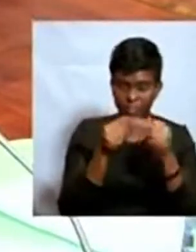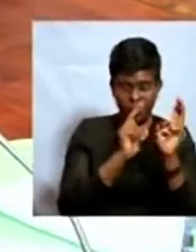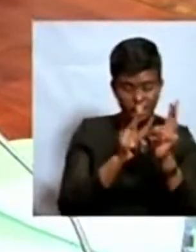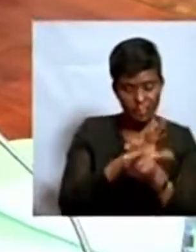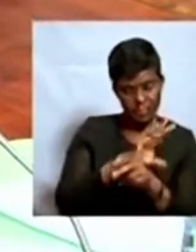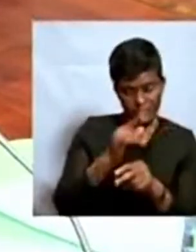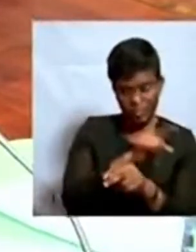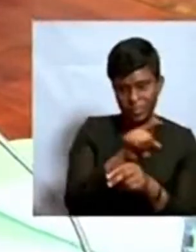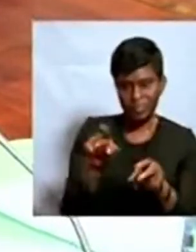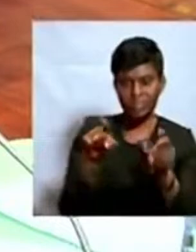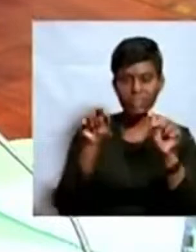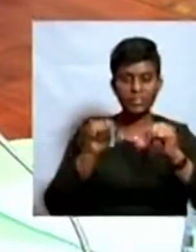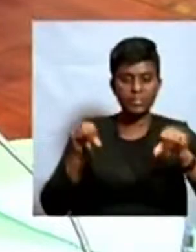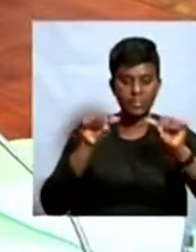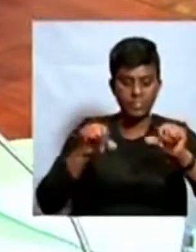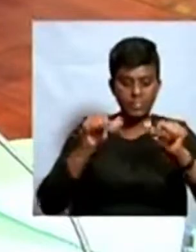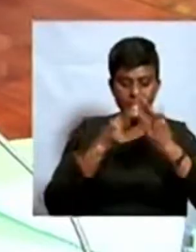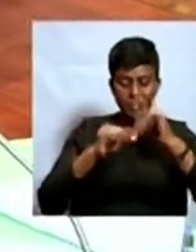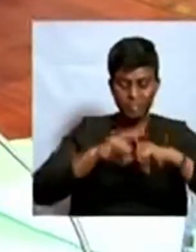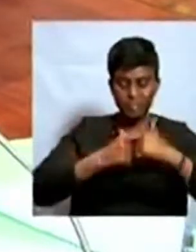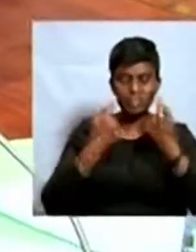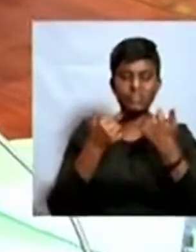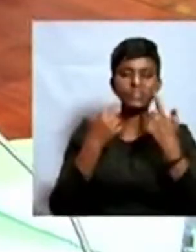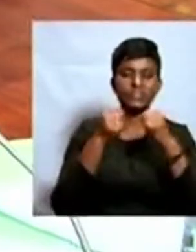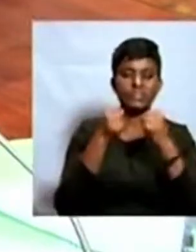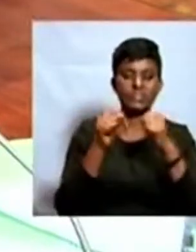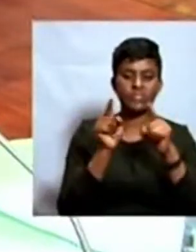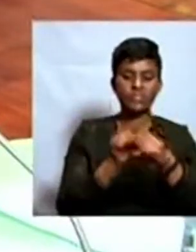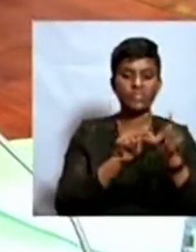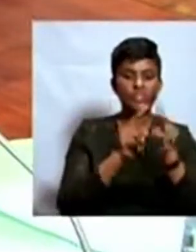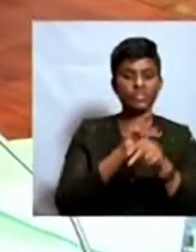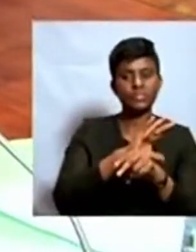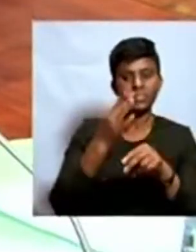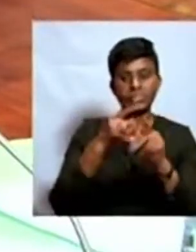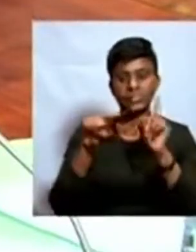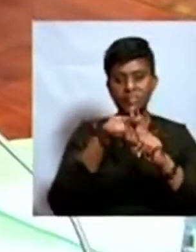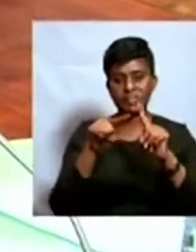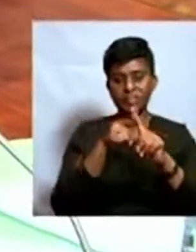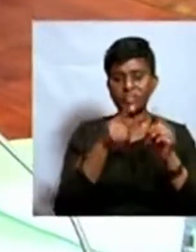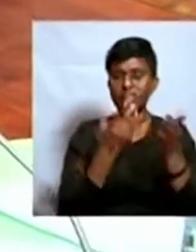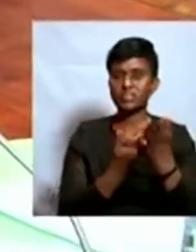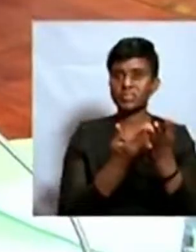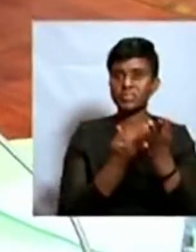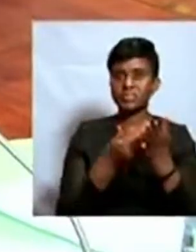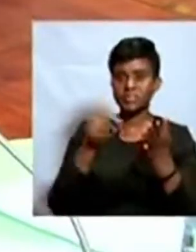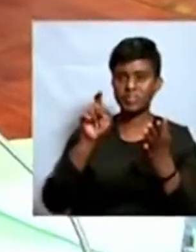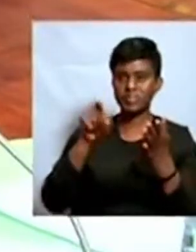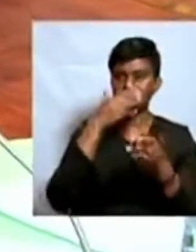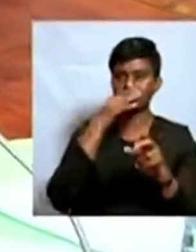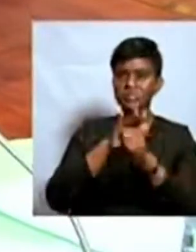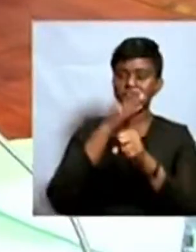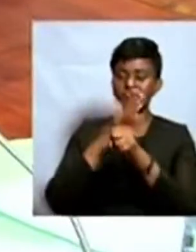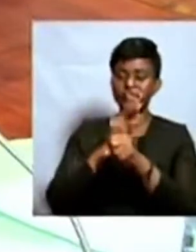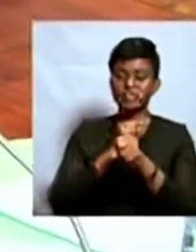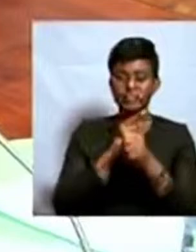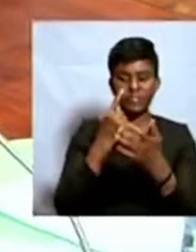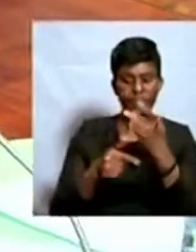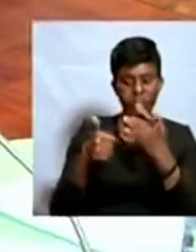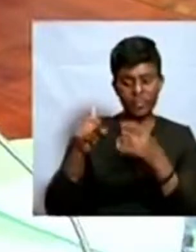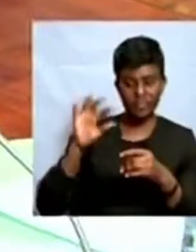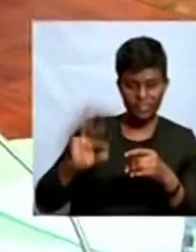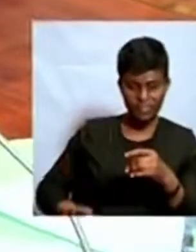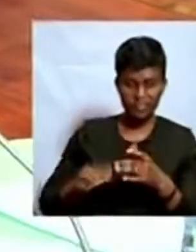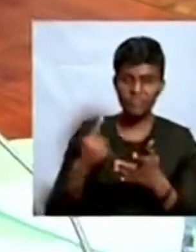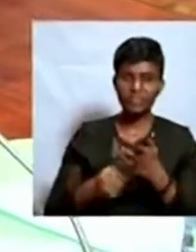to this audit that we are trying to respond to positively here, they need to assure us of what